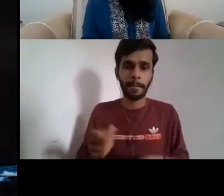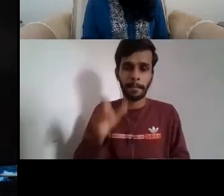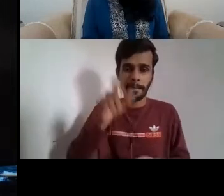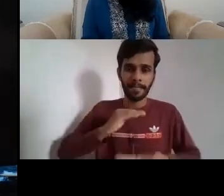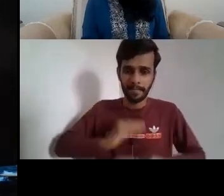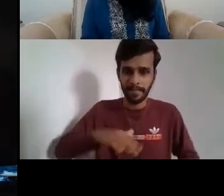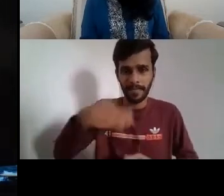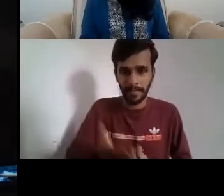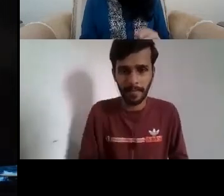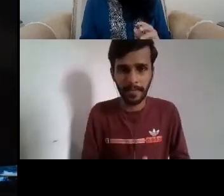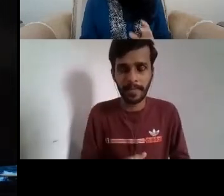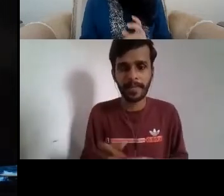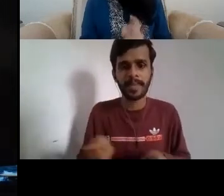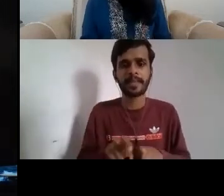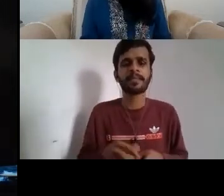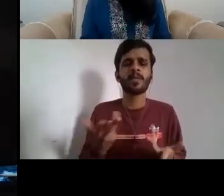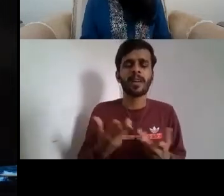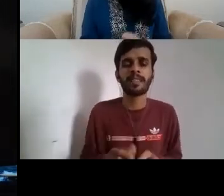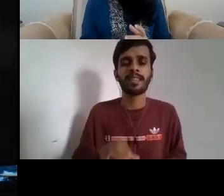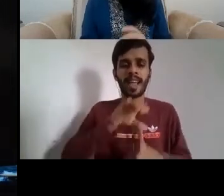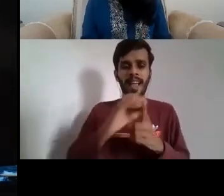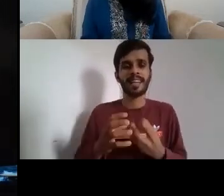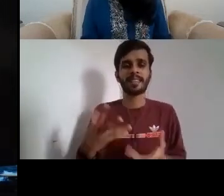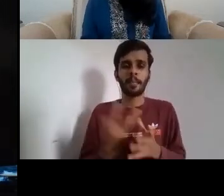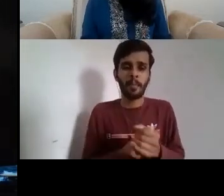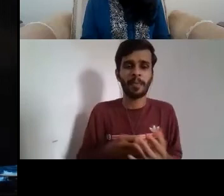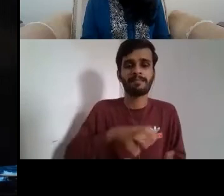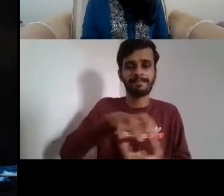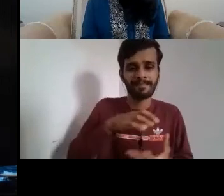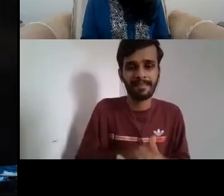cross-cultural, thanks to the technology and the internet, which has